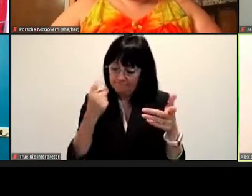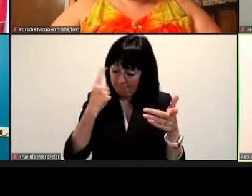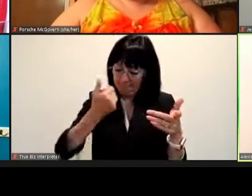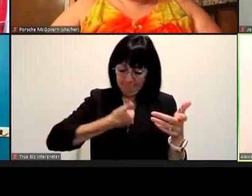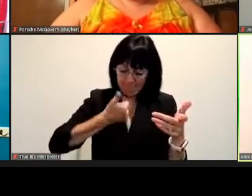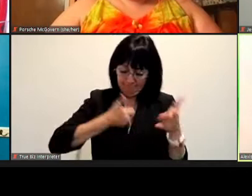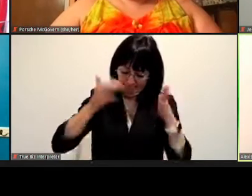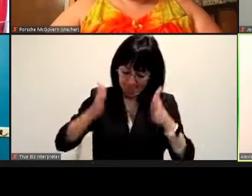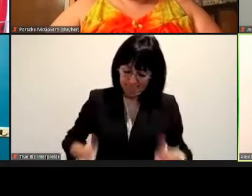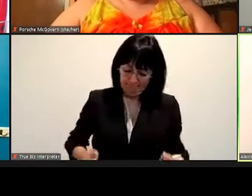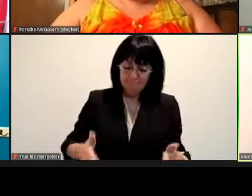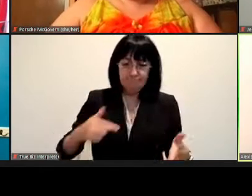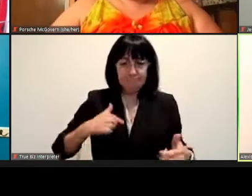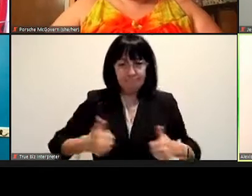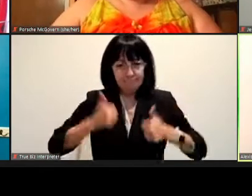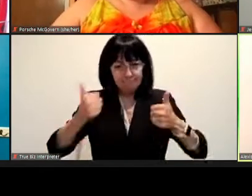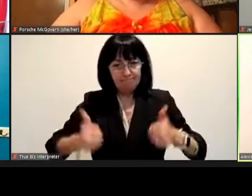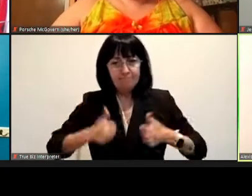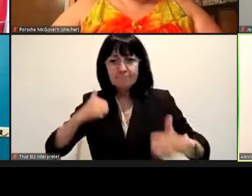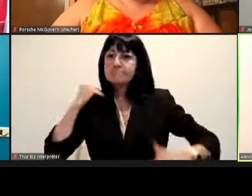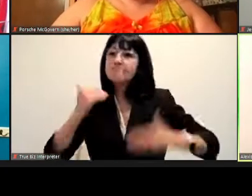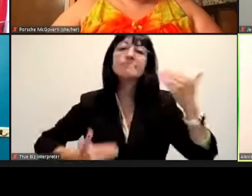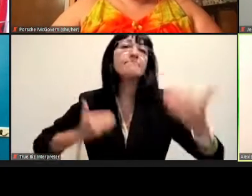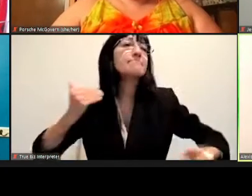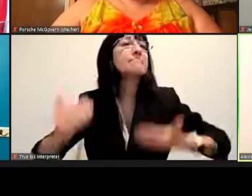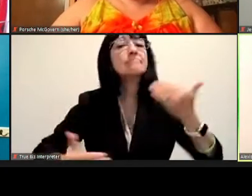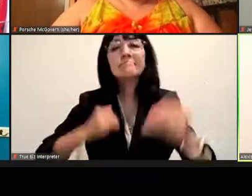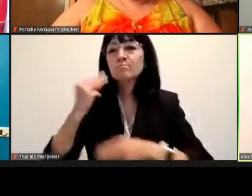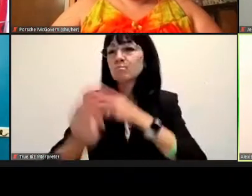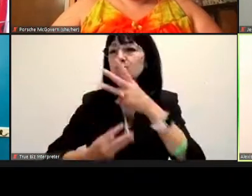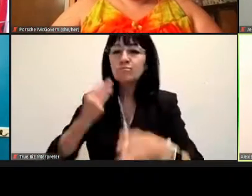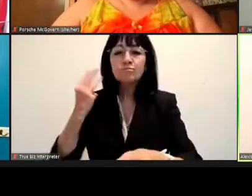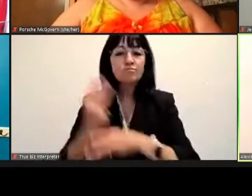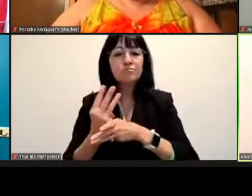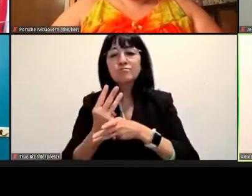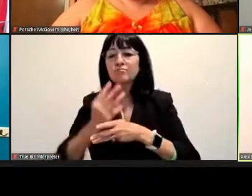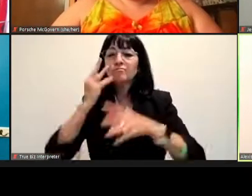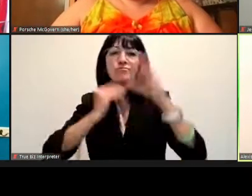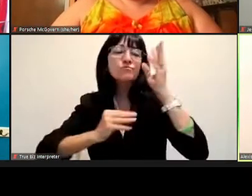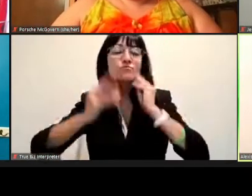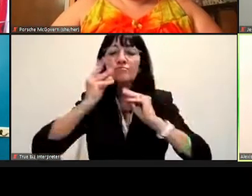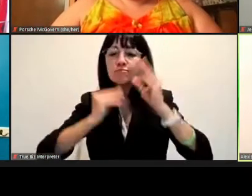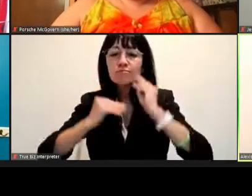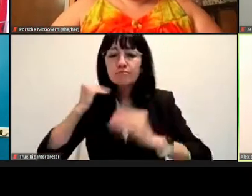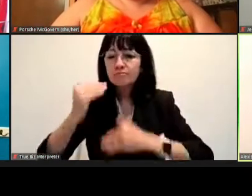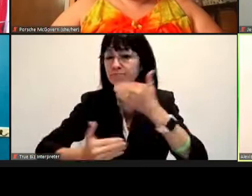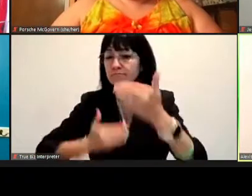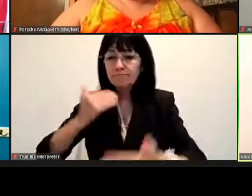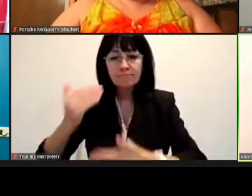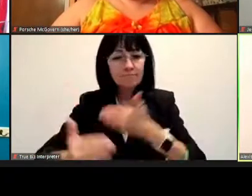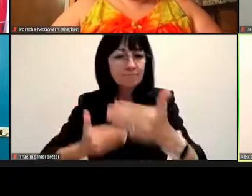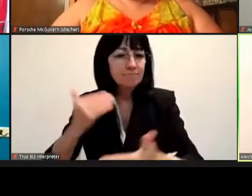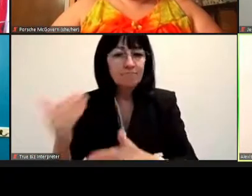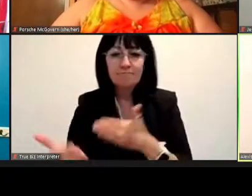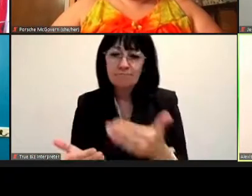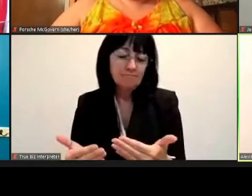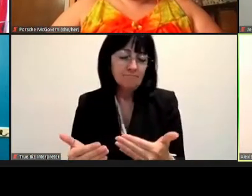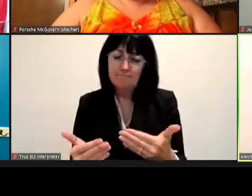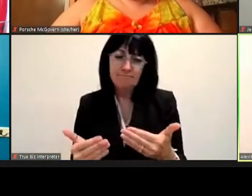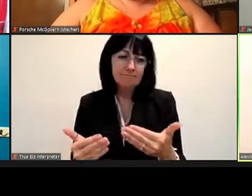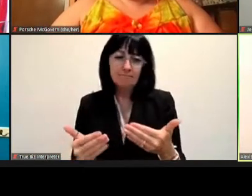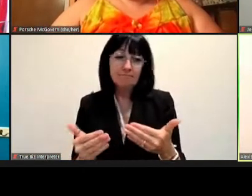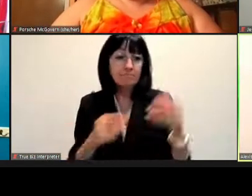the world in this, in the way that I embody it. And I'm not going, there's certain things. It was